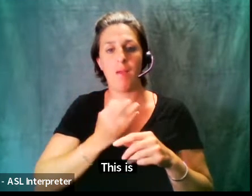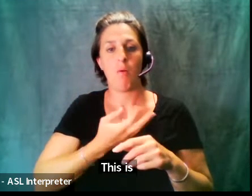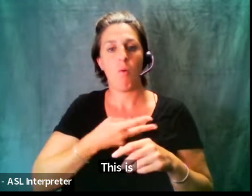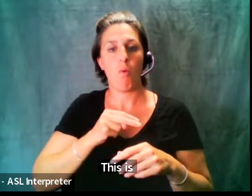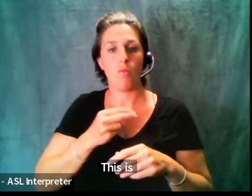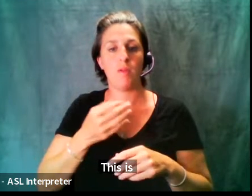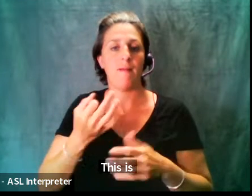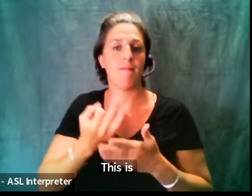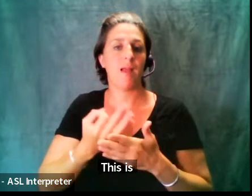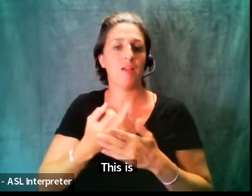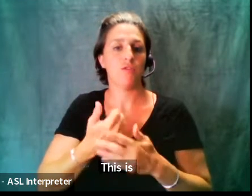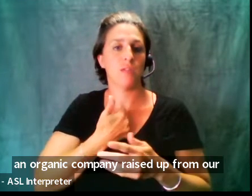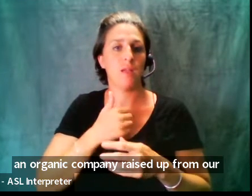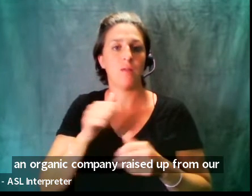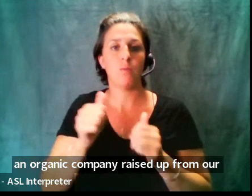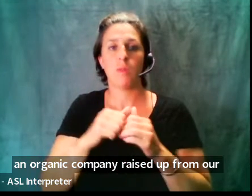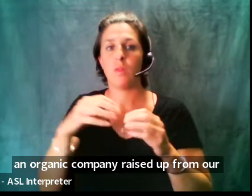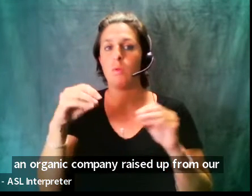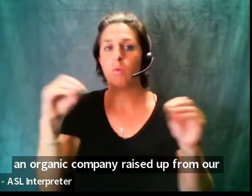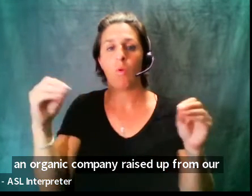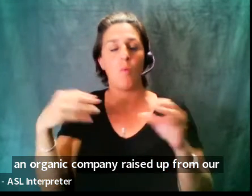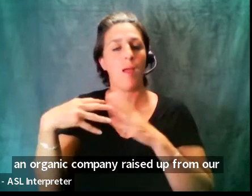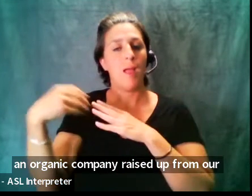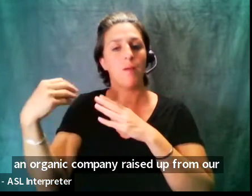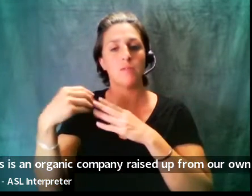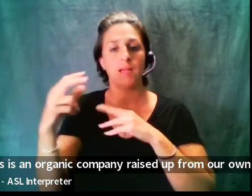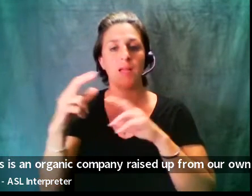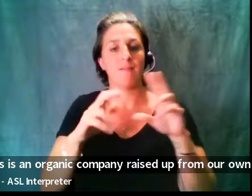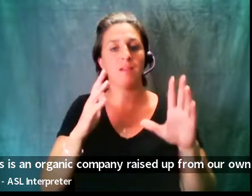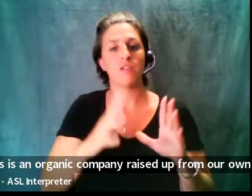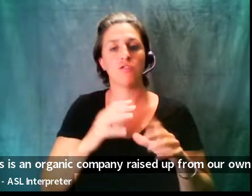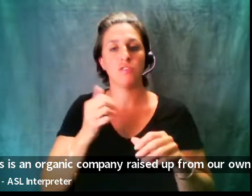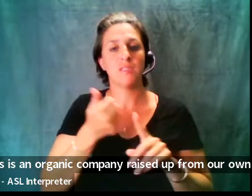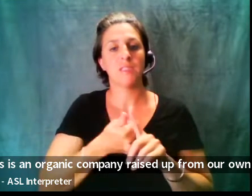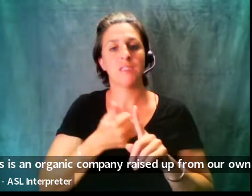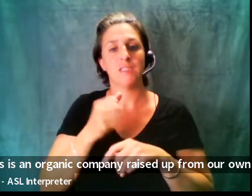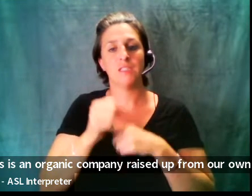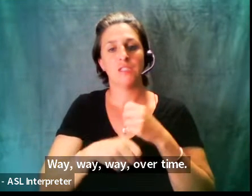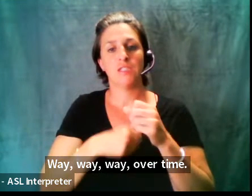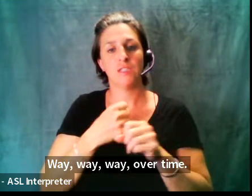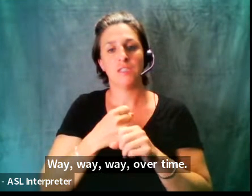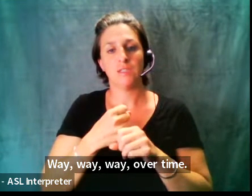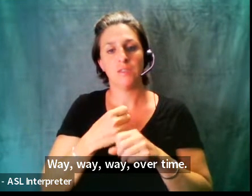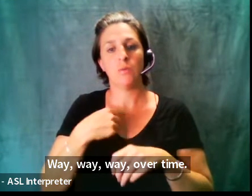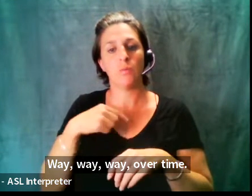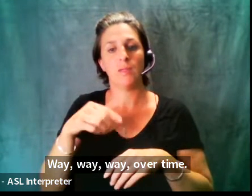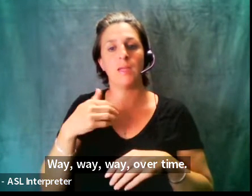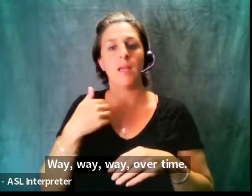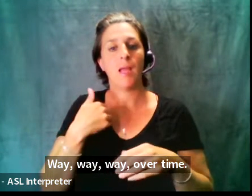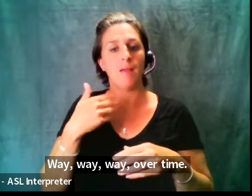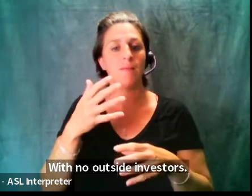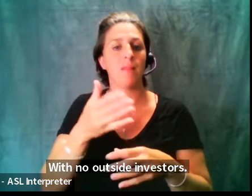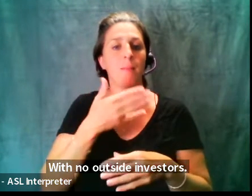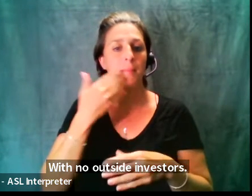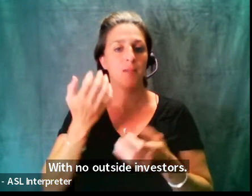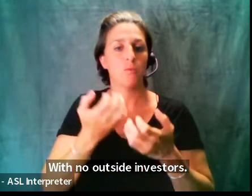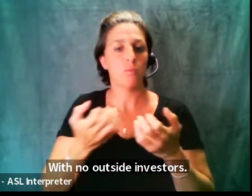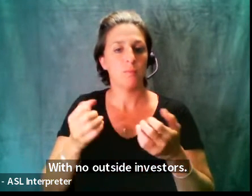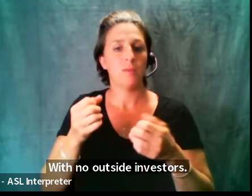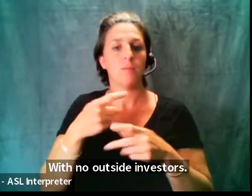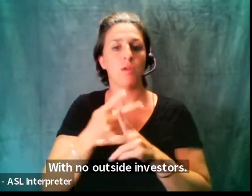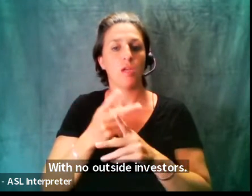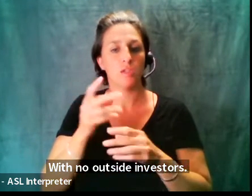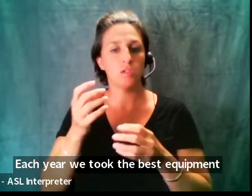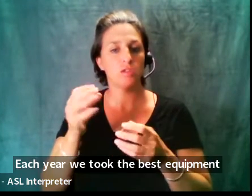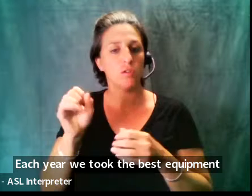time. sales with no outside investors. Each year, Okay. we pick the best equipment, production equipment, software,